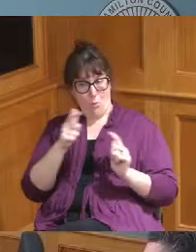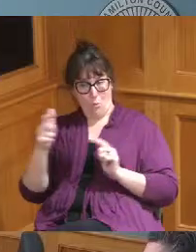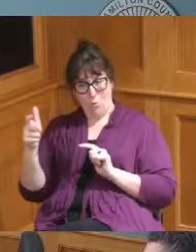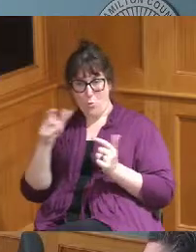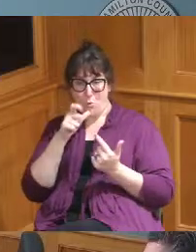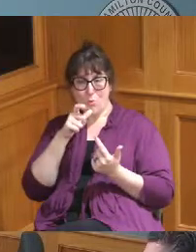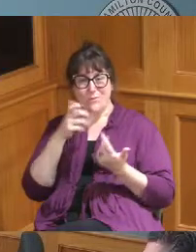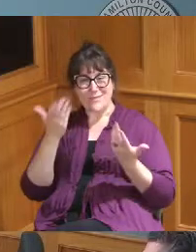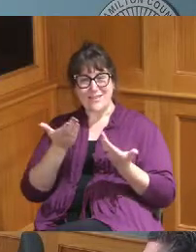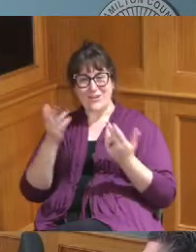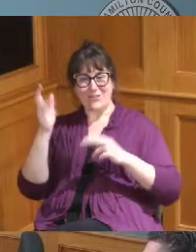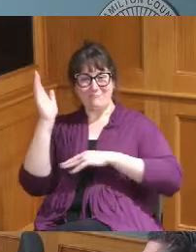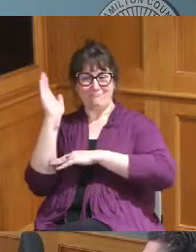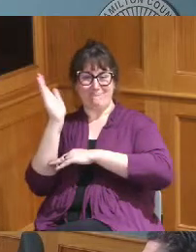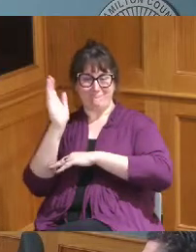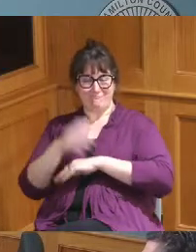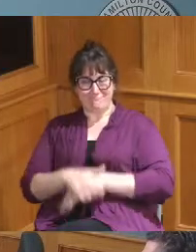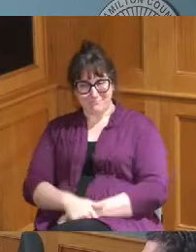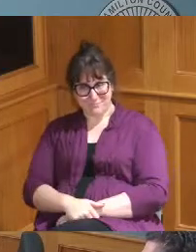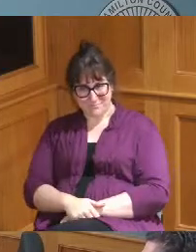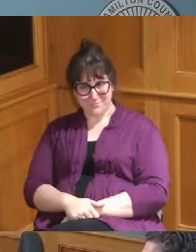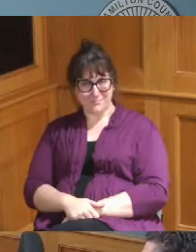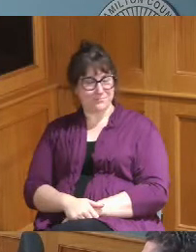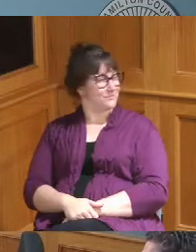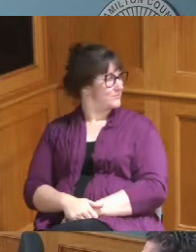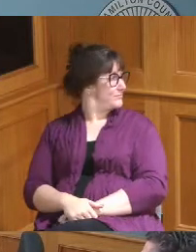forward to your presentation.